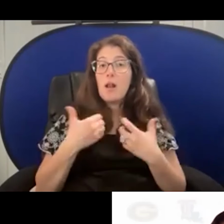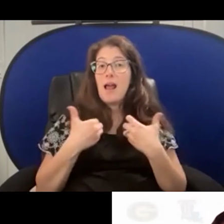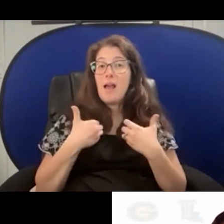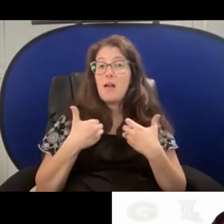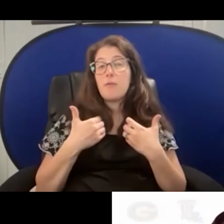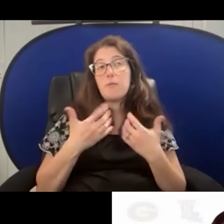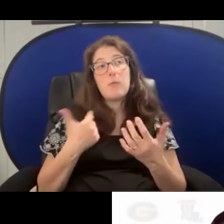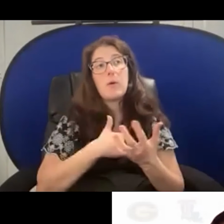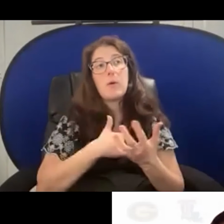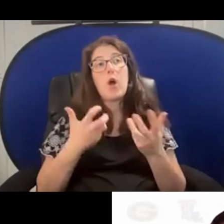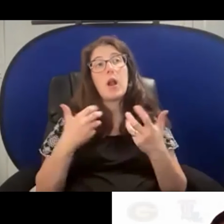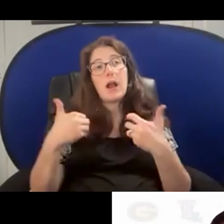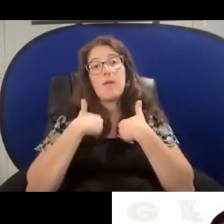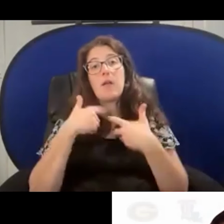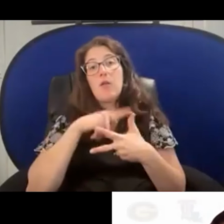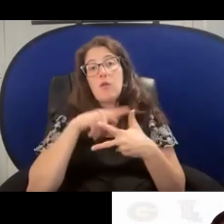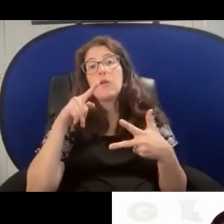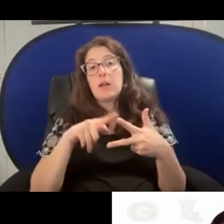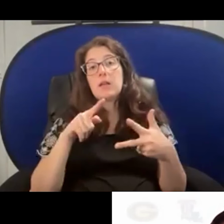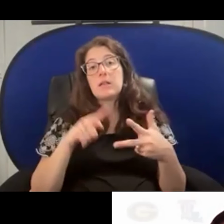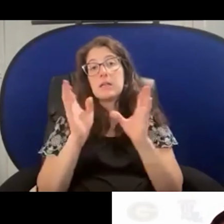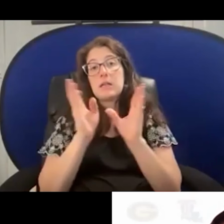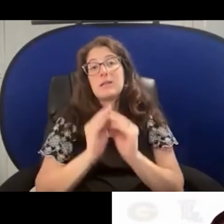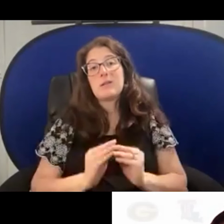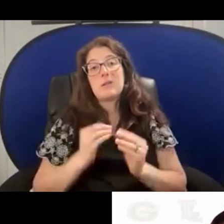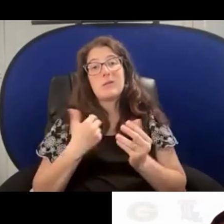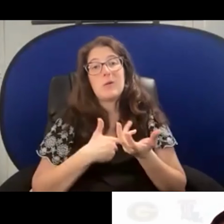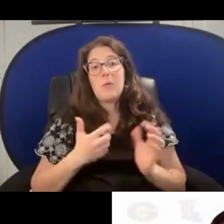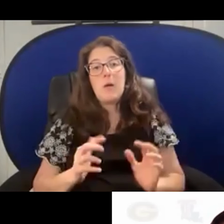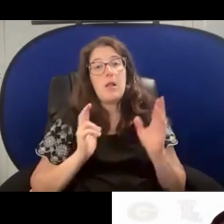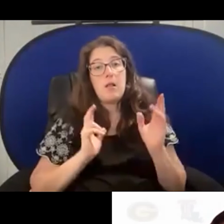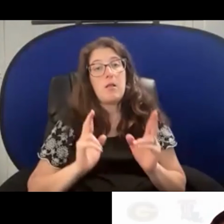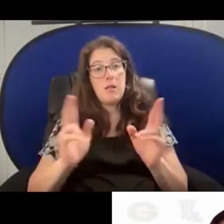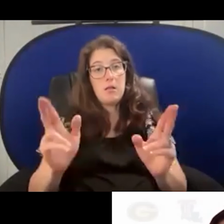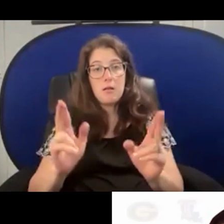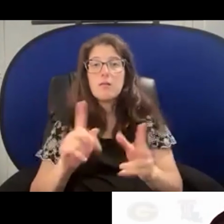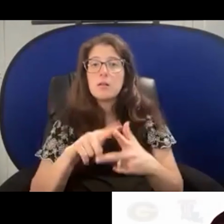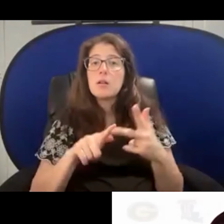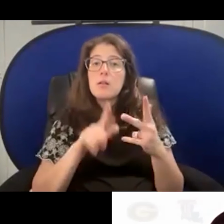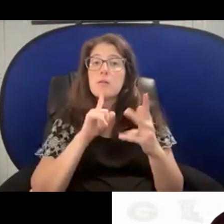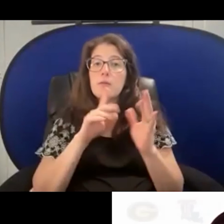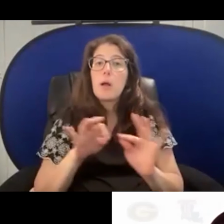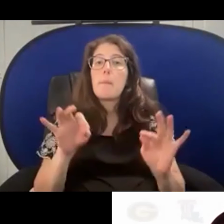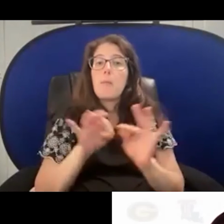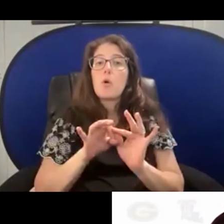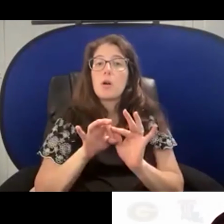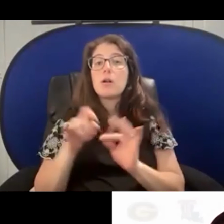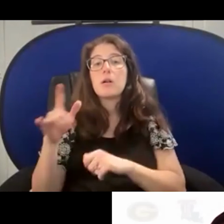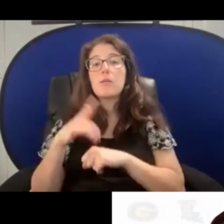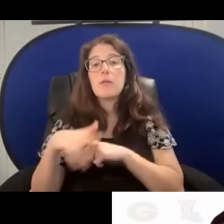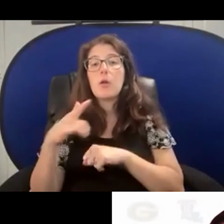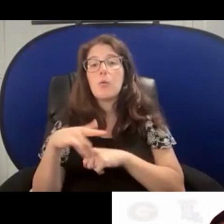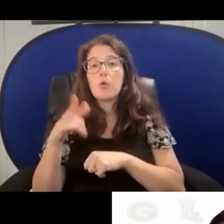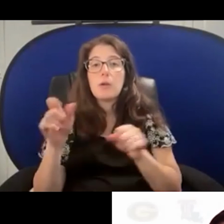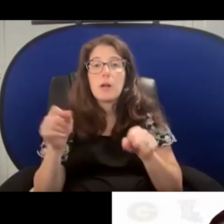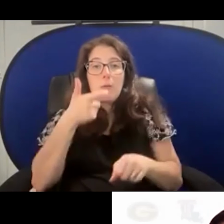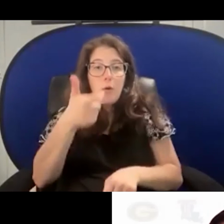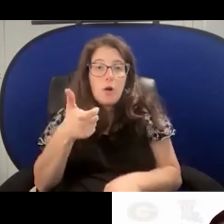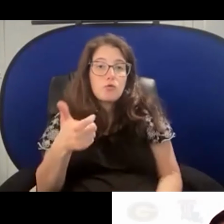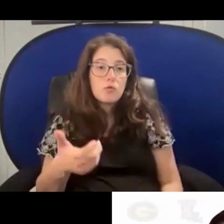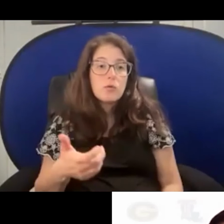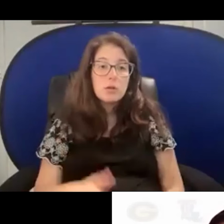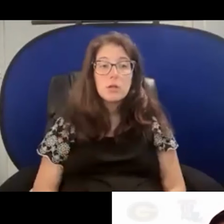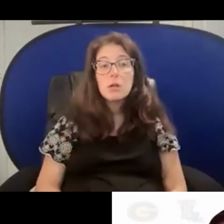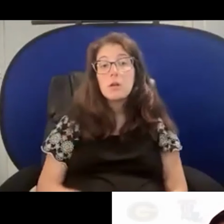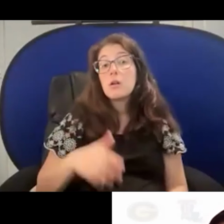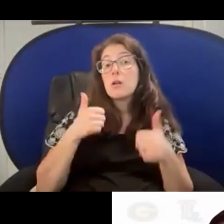were not trying to rush all that information because it is important. So that is available to you. Alyssa